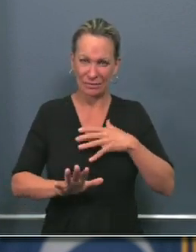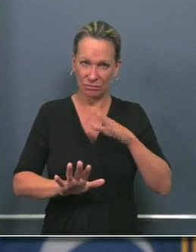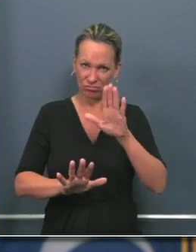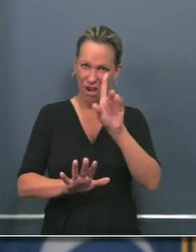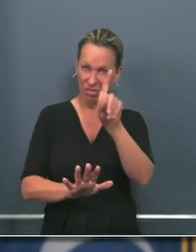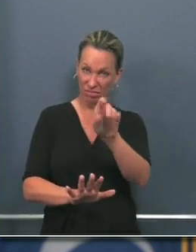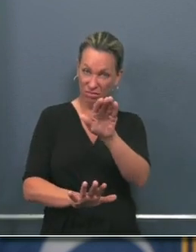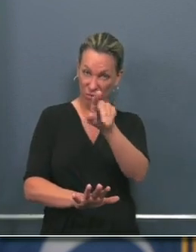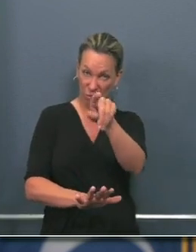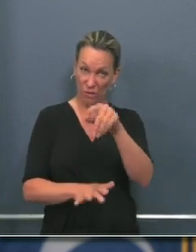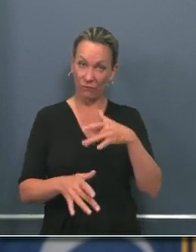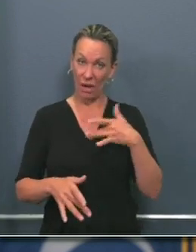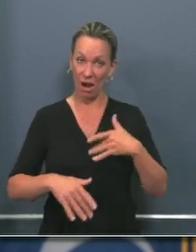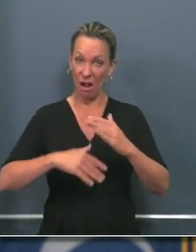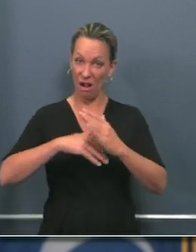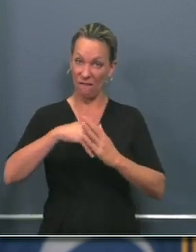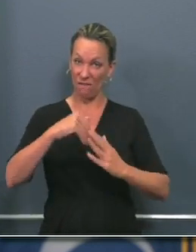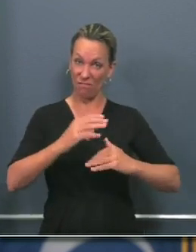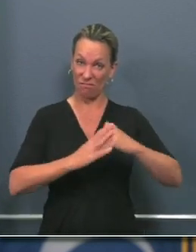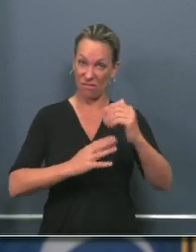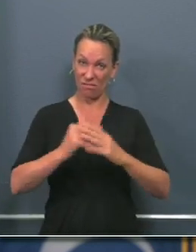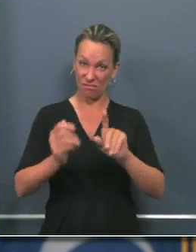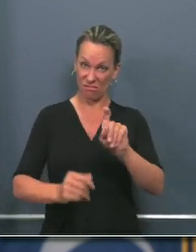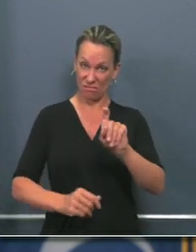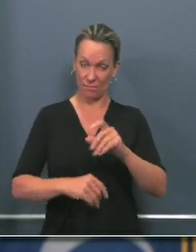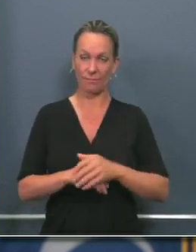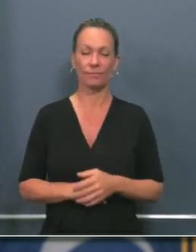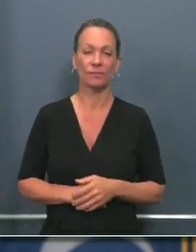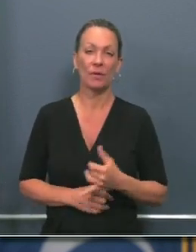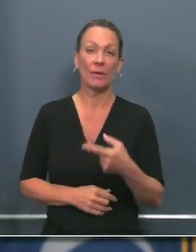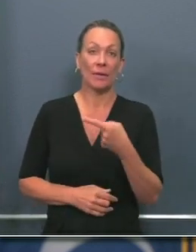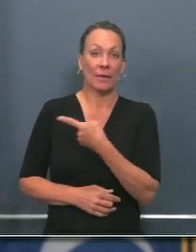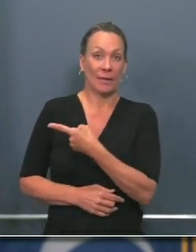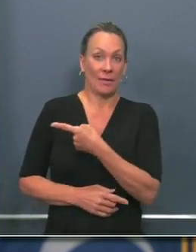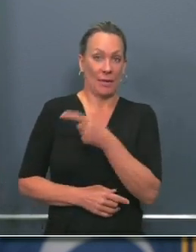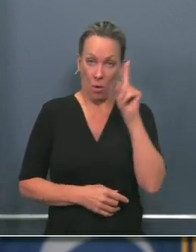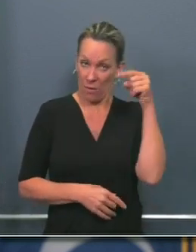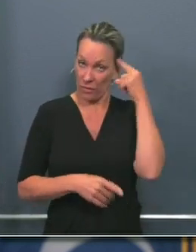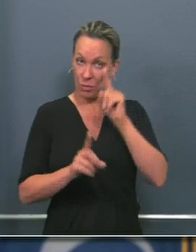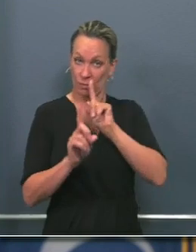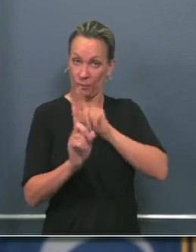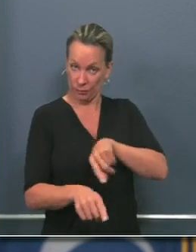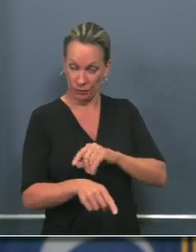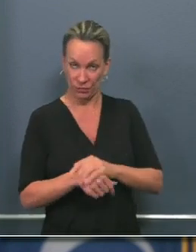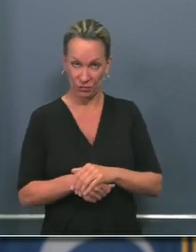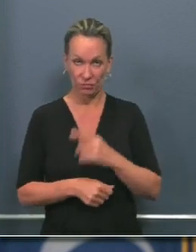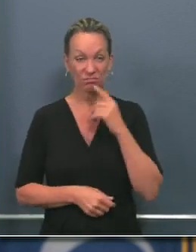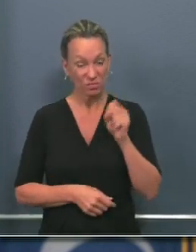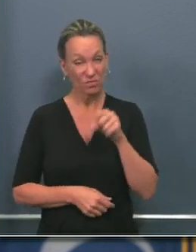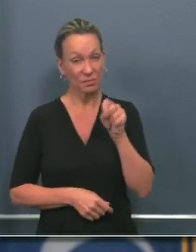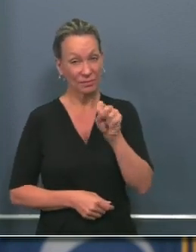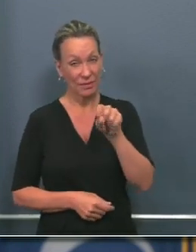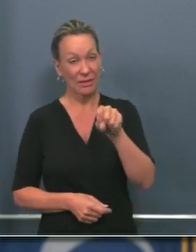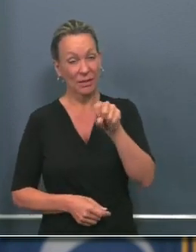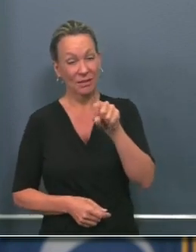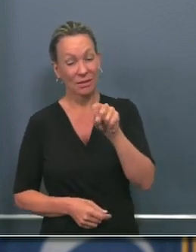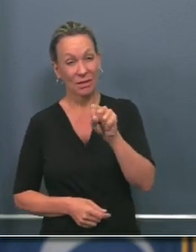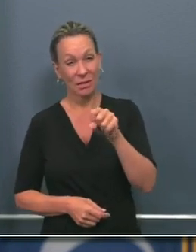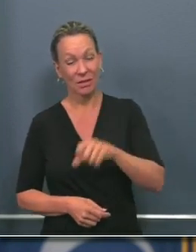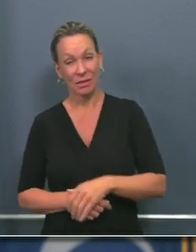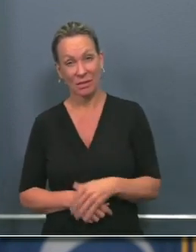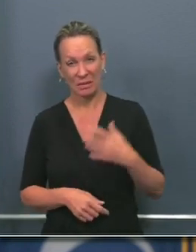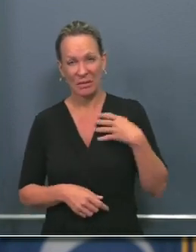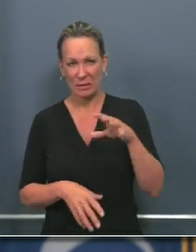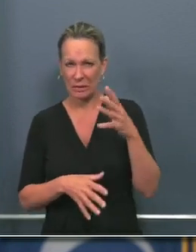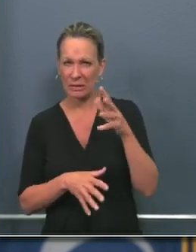testing has substantially increased, and over the weekend we were actually hitting one of our long-term goals of getting over 60,000 tests a